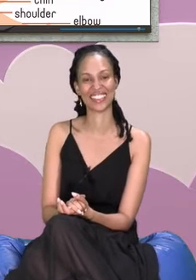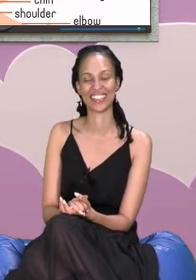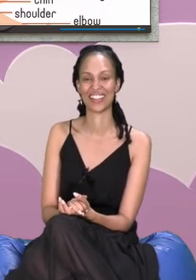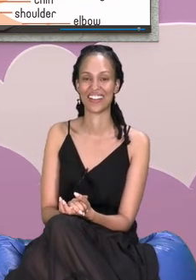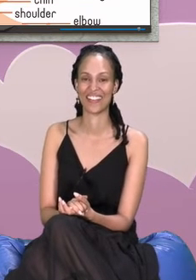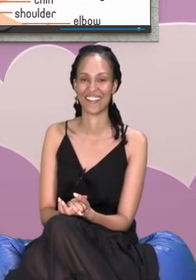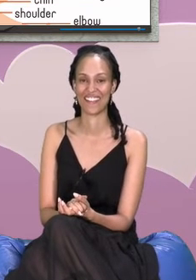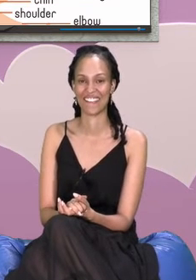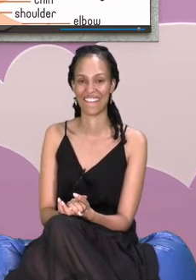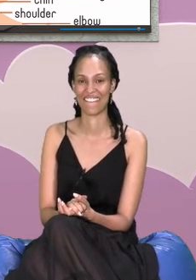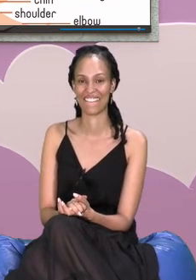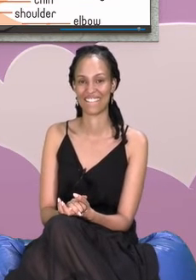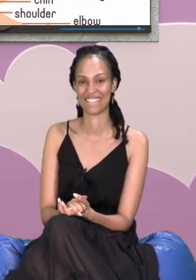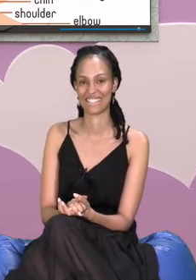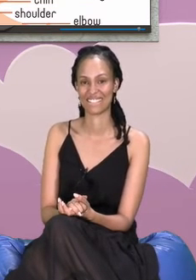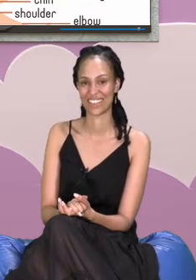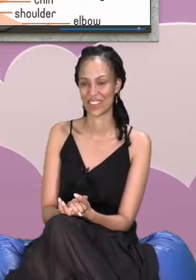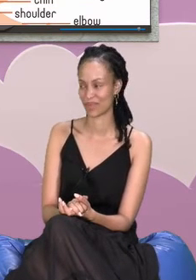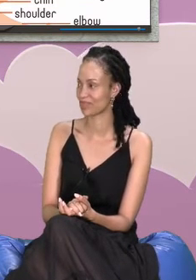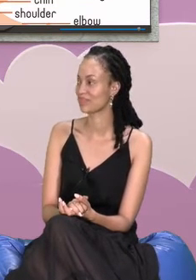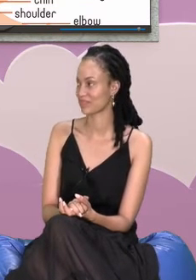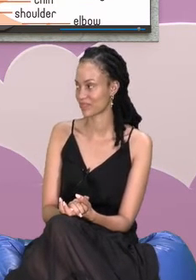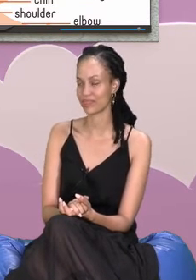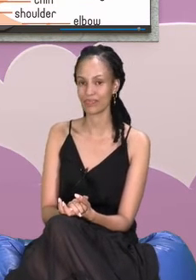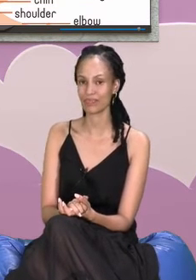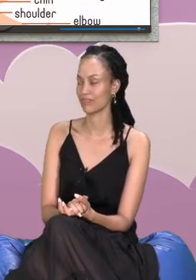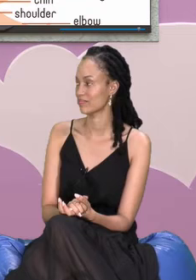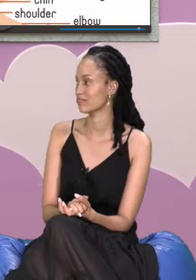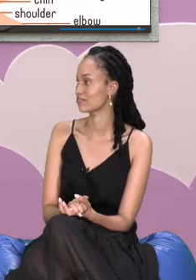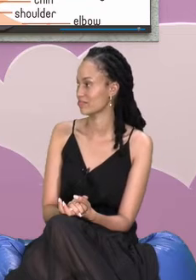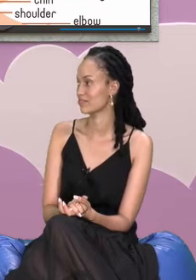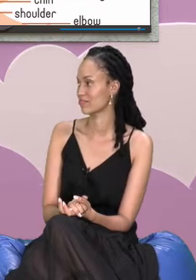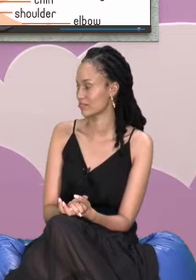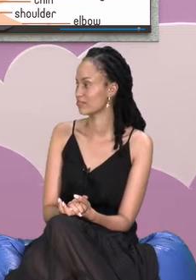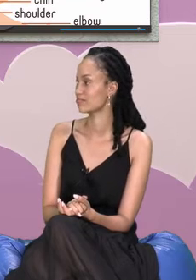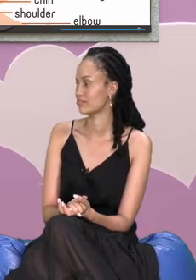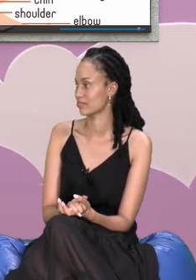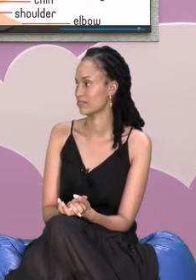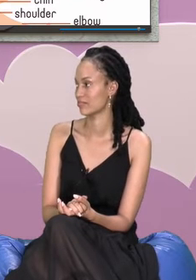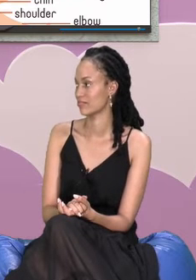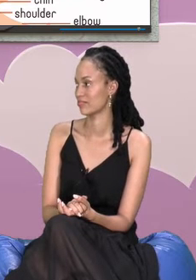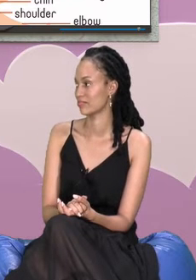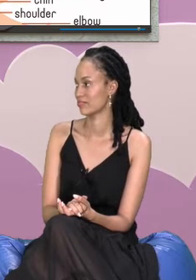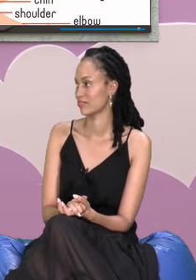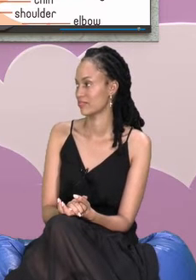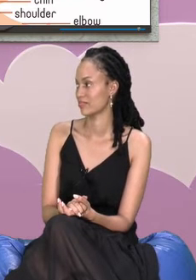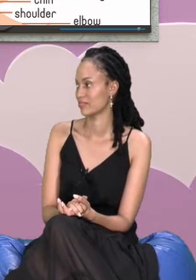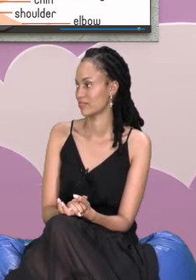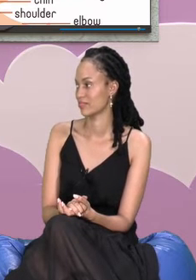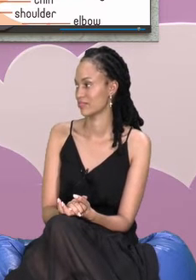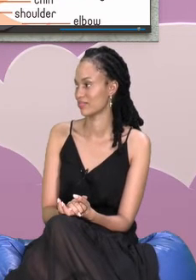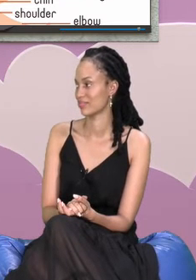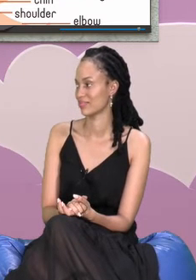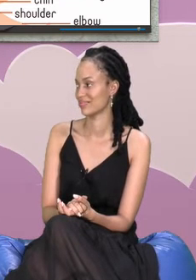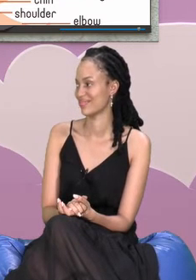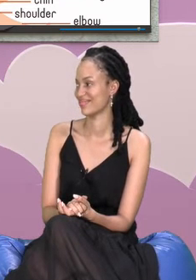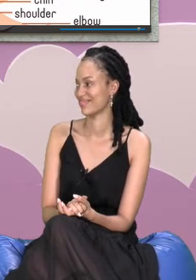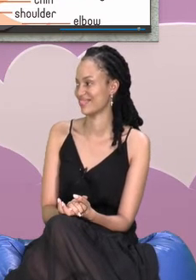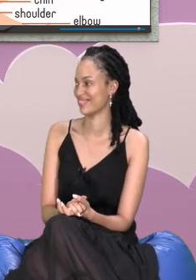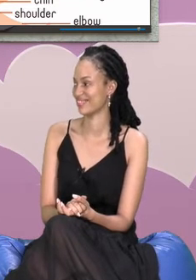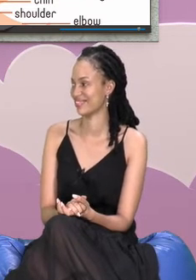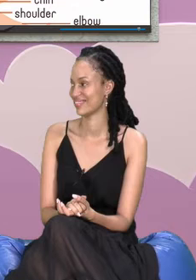Porchie. But anywho, before we get carried away, as I said, the theme is body parts. So today we'll learn all about body parts, and I can't wait